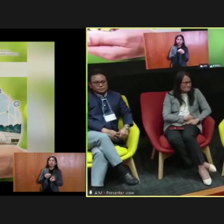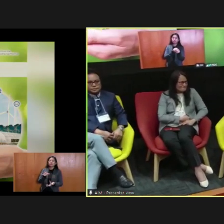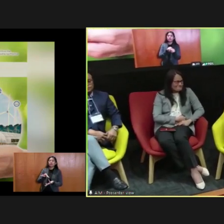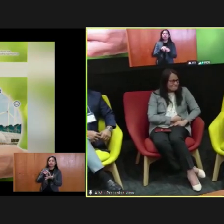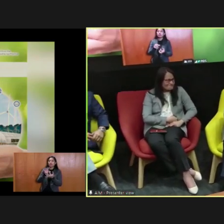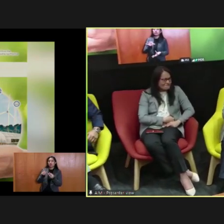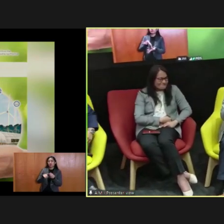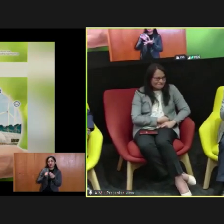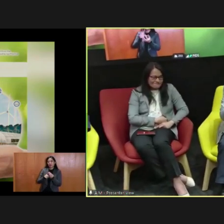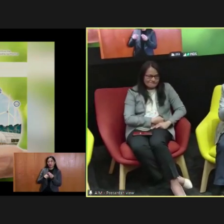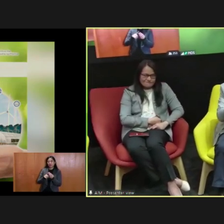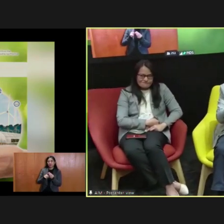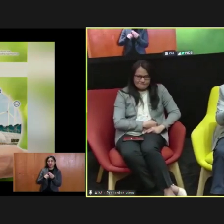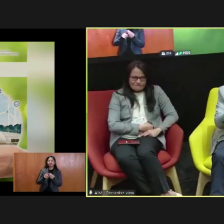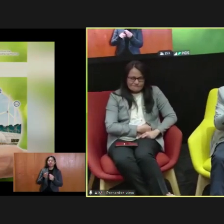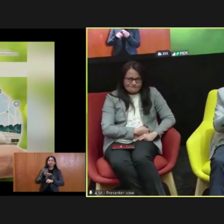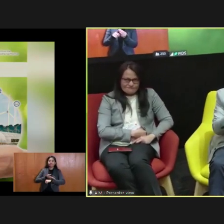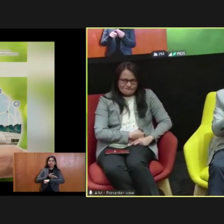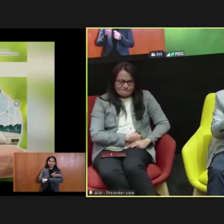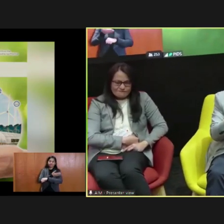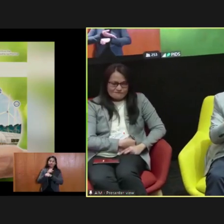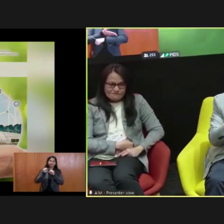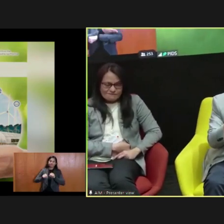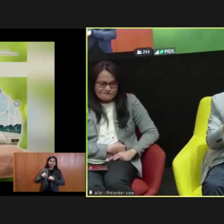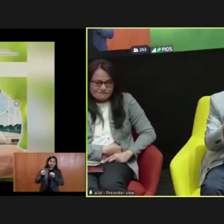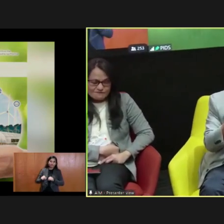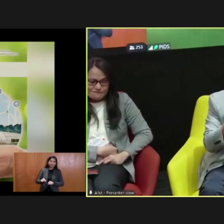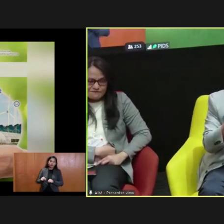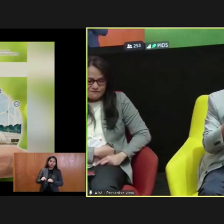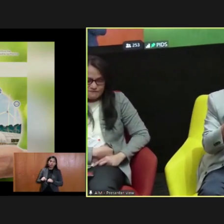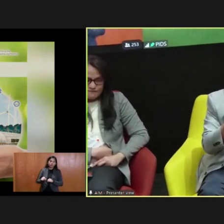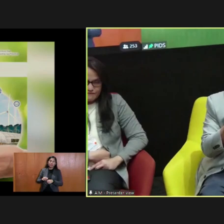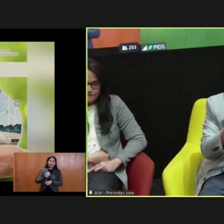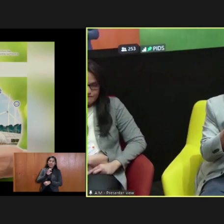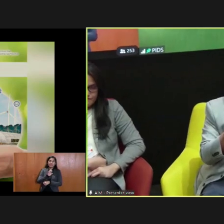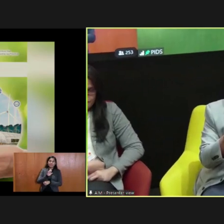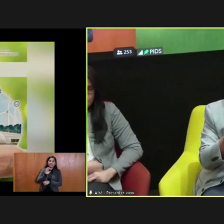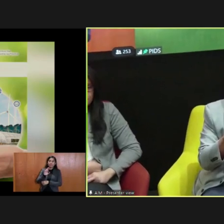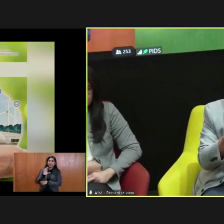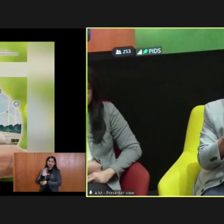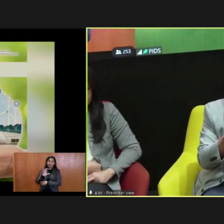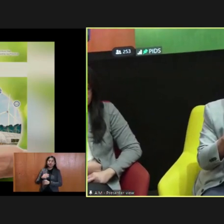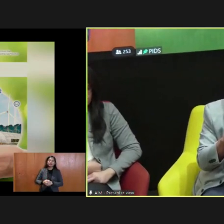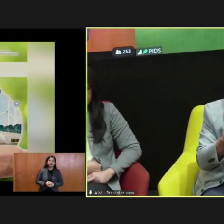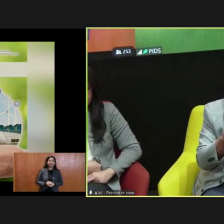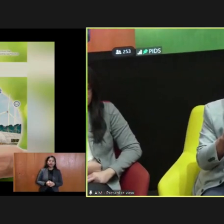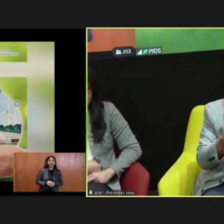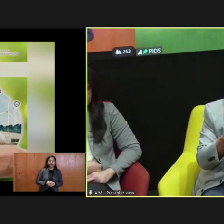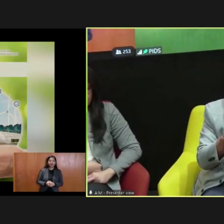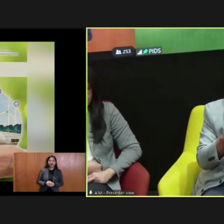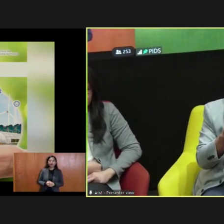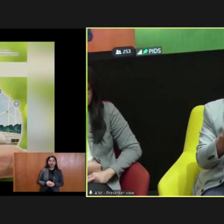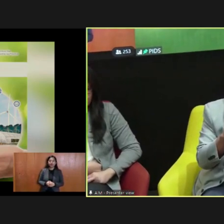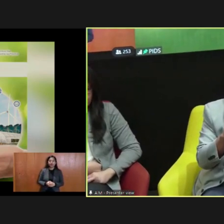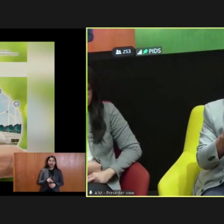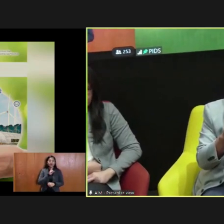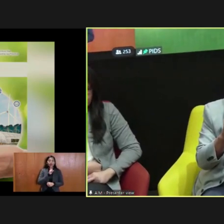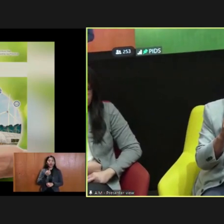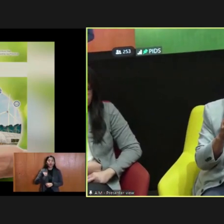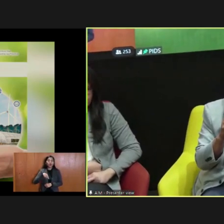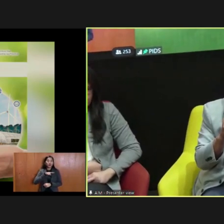the enhancement of the capability and capacity of the Energy Regulatory Commission. Rest assured as well